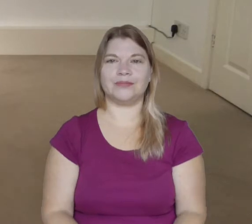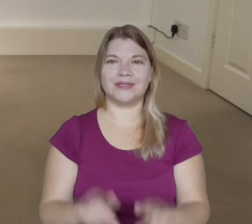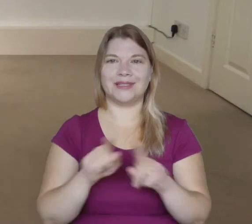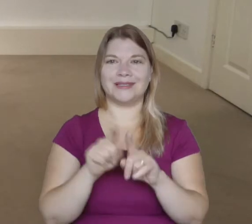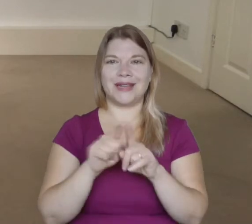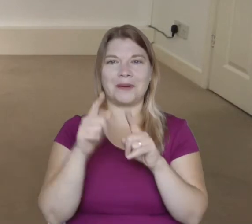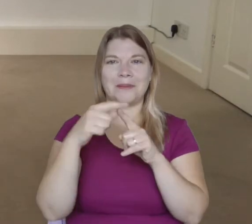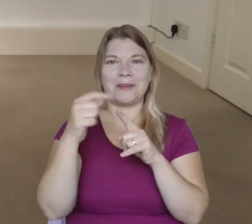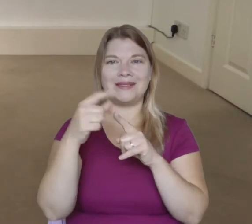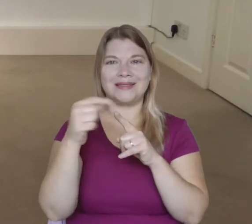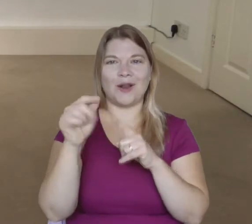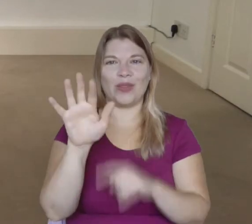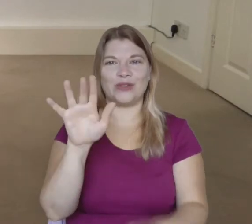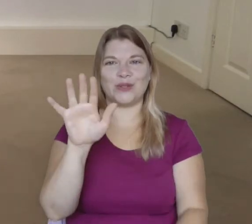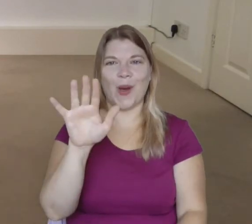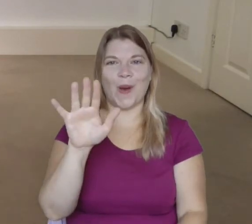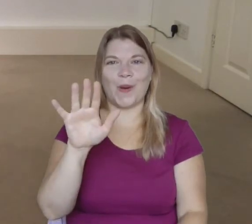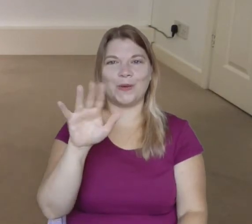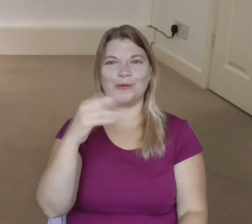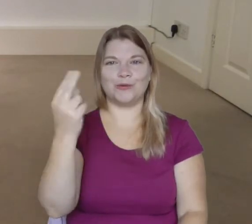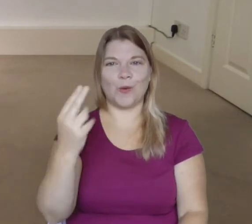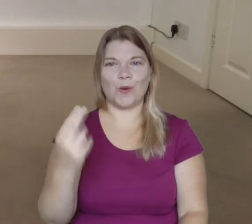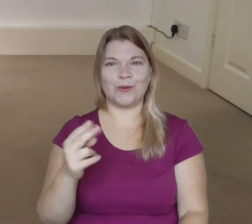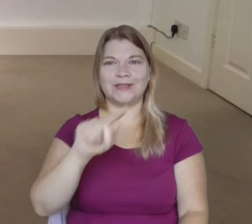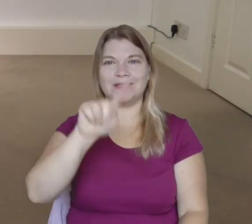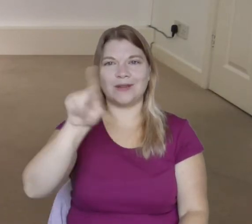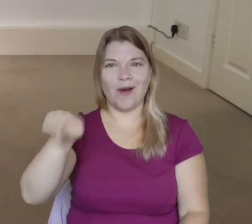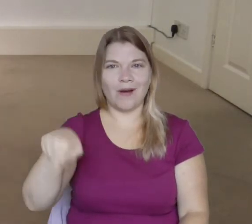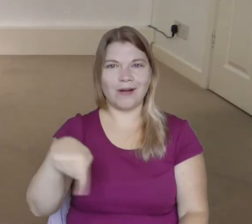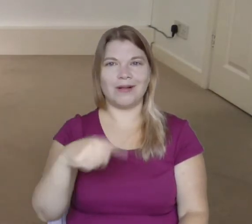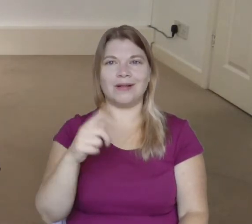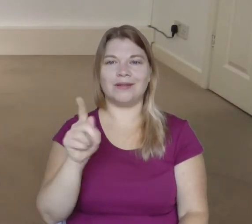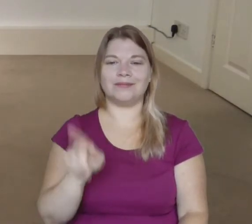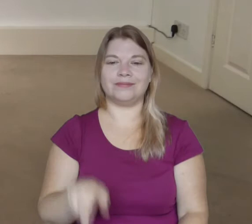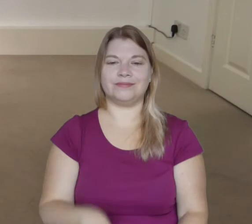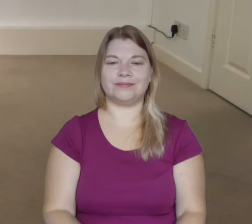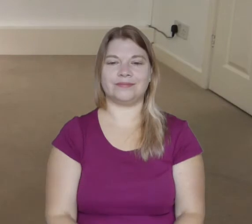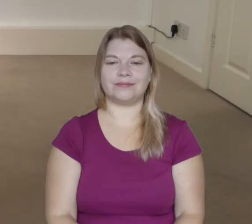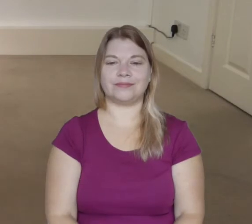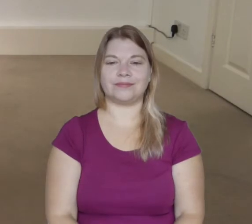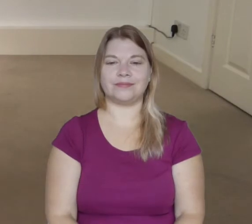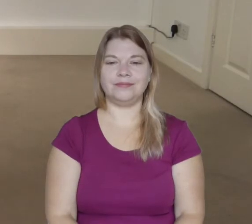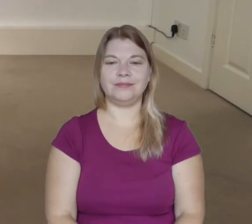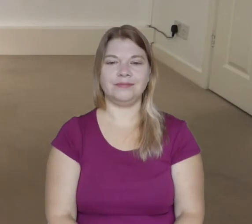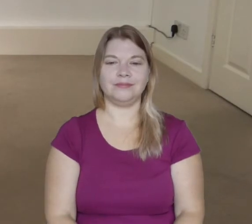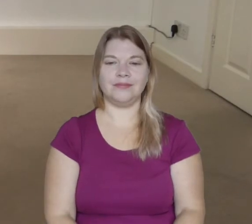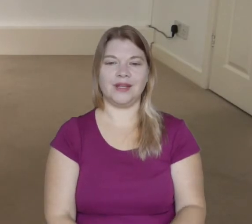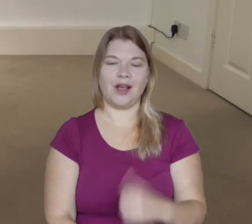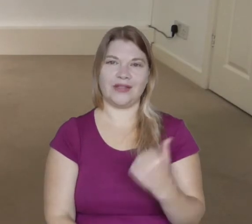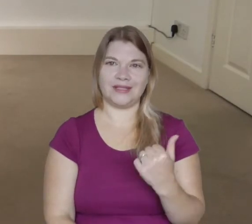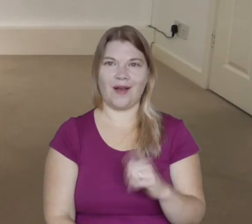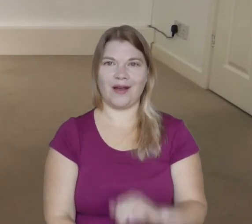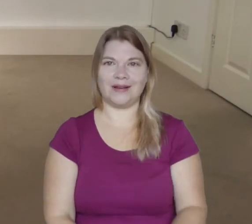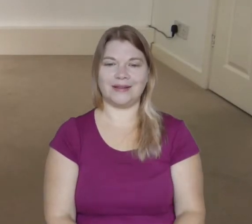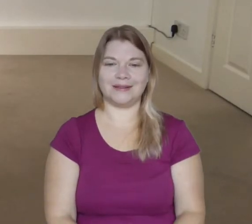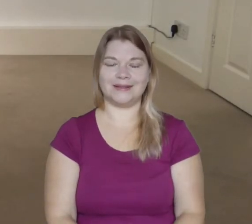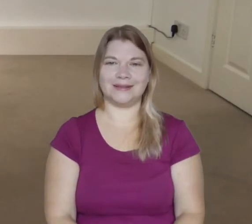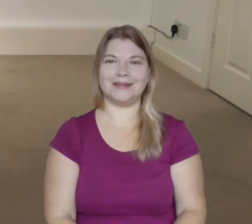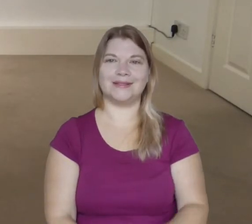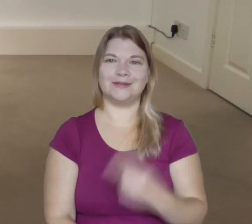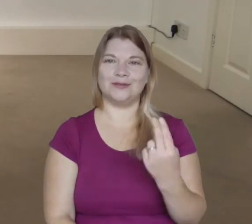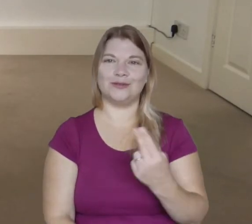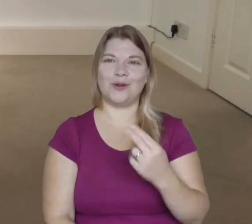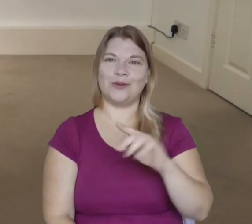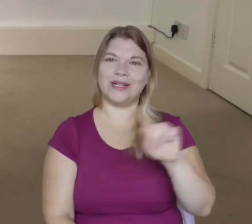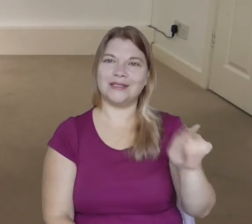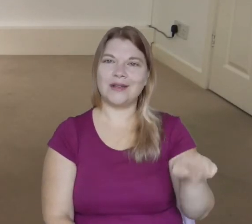of the toes, loosening up the ankle joint. See if you can keep that leg stretched out. Good. And then on the other side, drawing circles